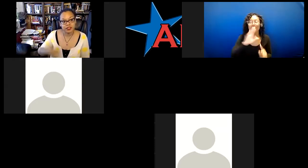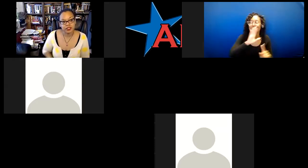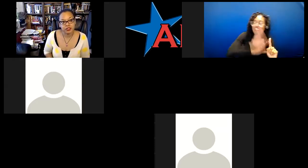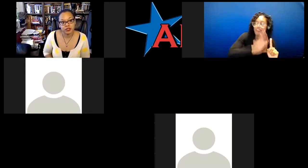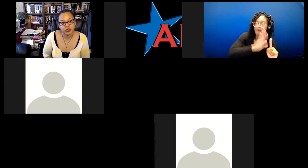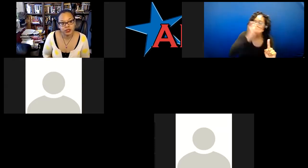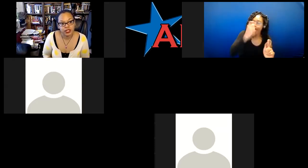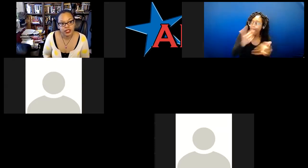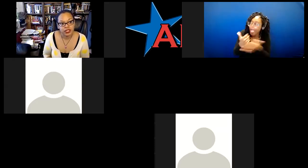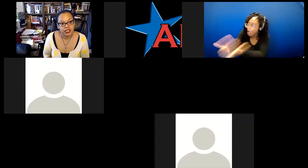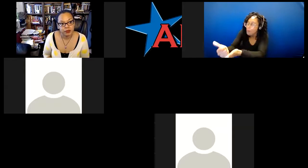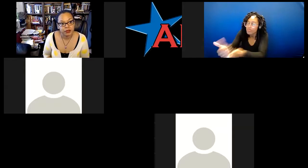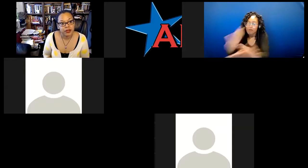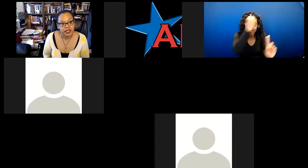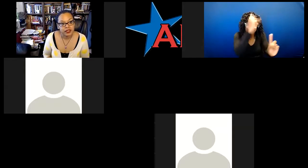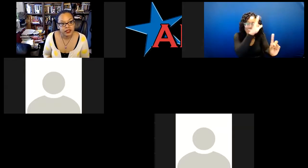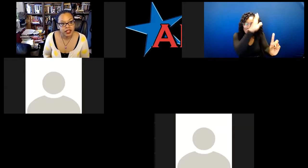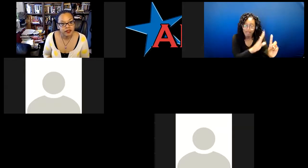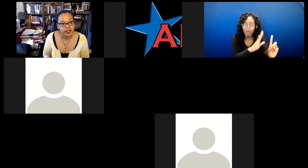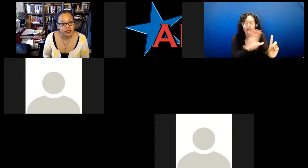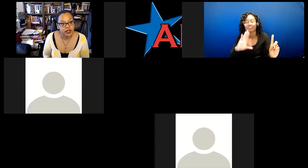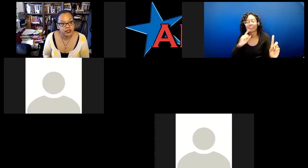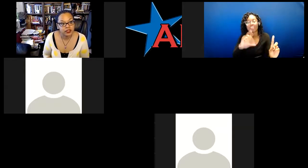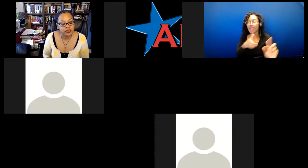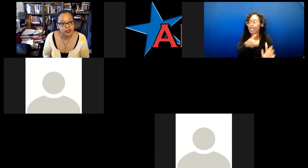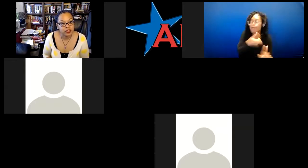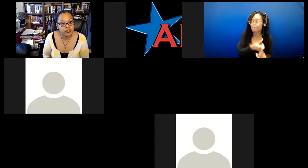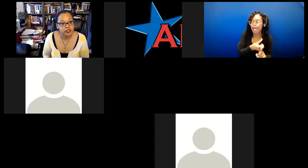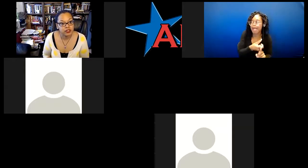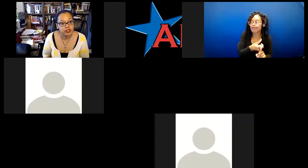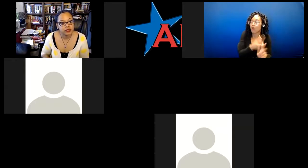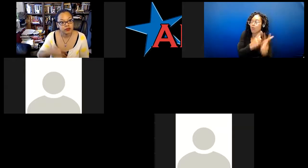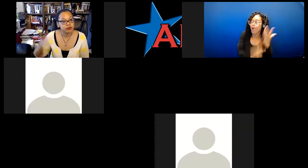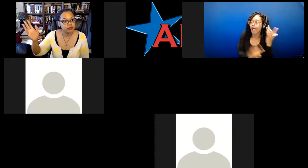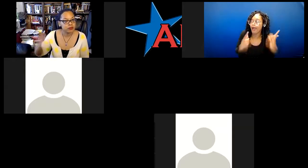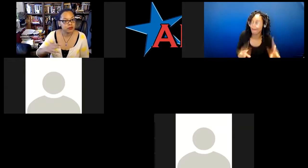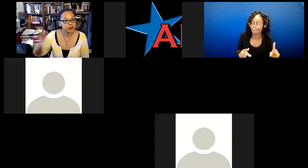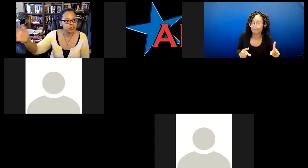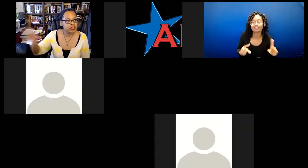or institutional impacts that it's having the